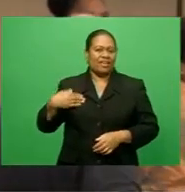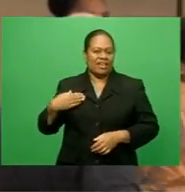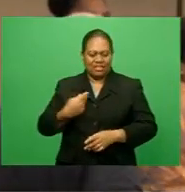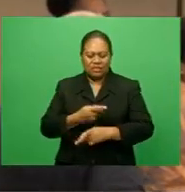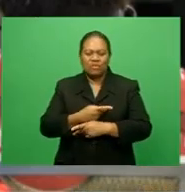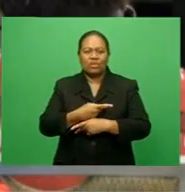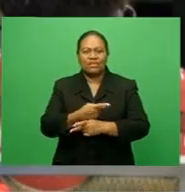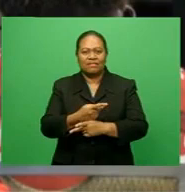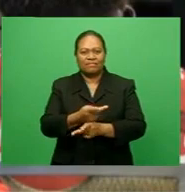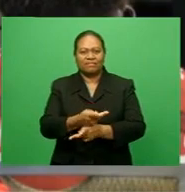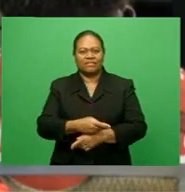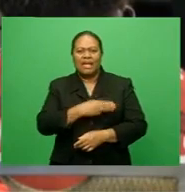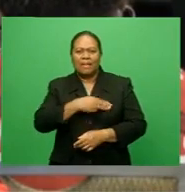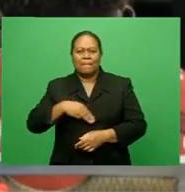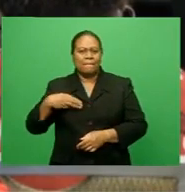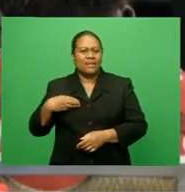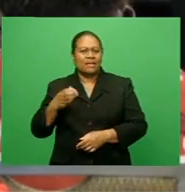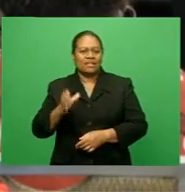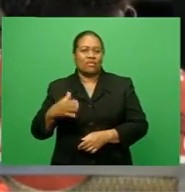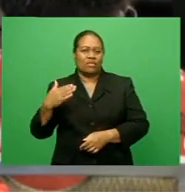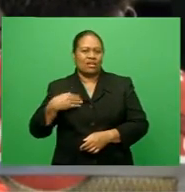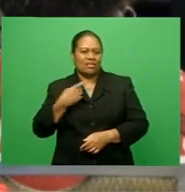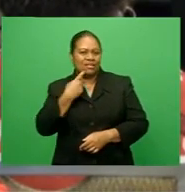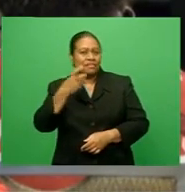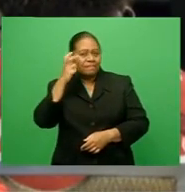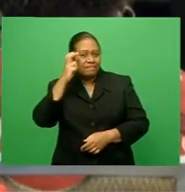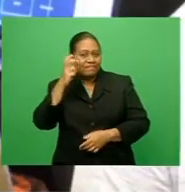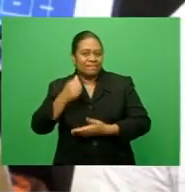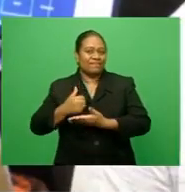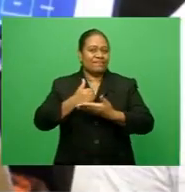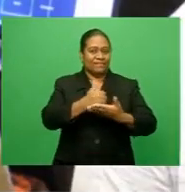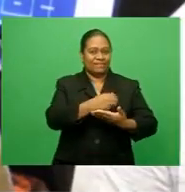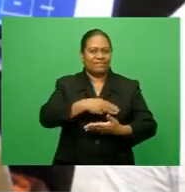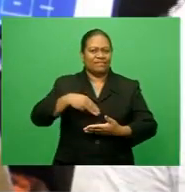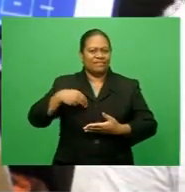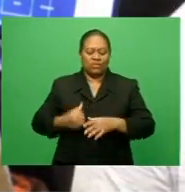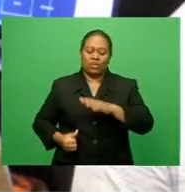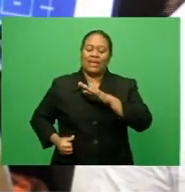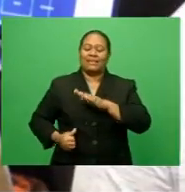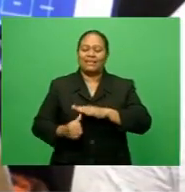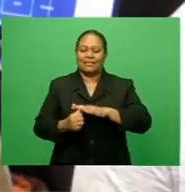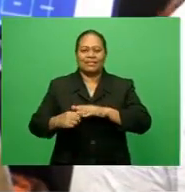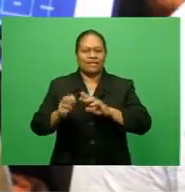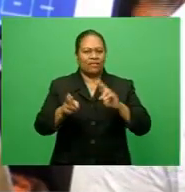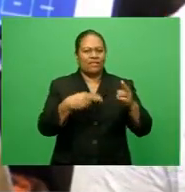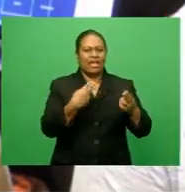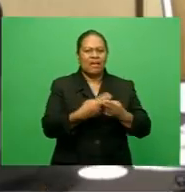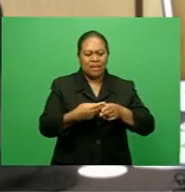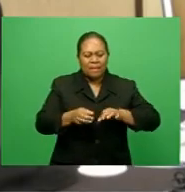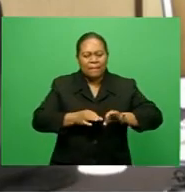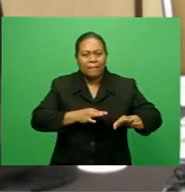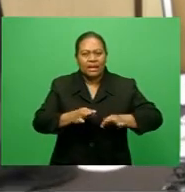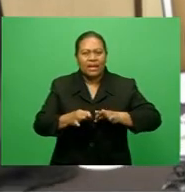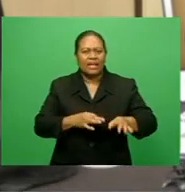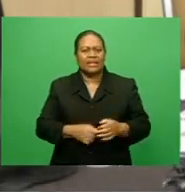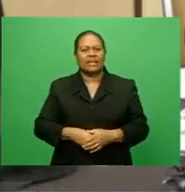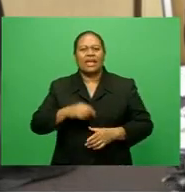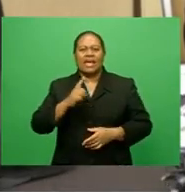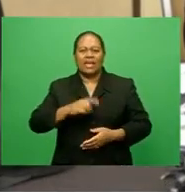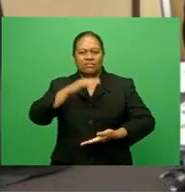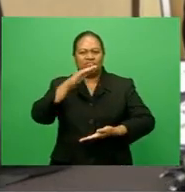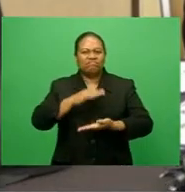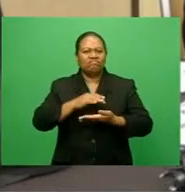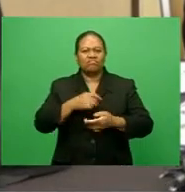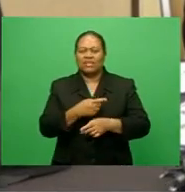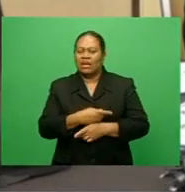Health Dr. Efiremi Wanganambete says the training will assist the ministry provide access to family planning and reduce the unmet need of